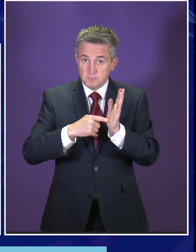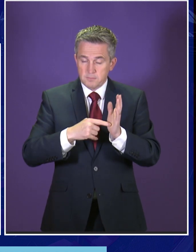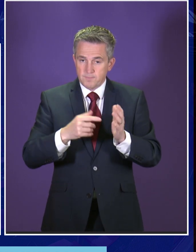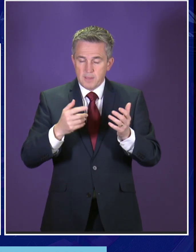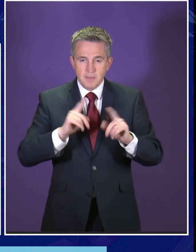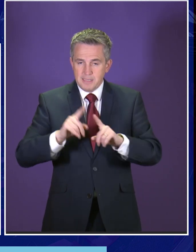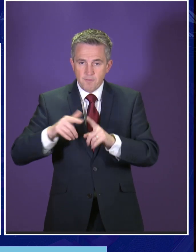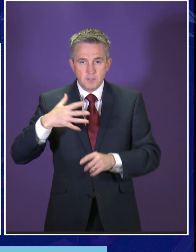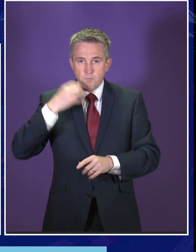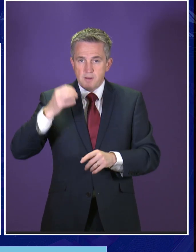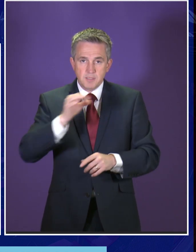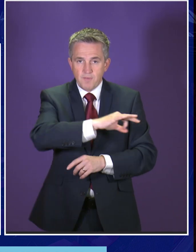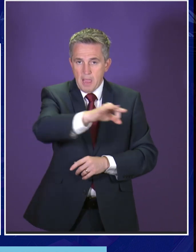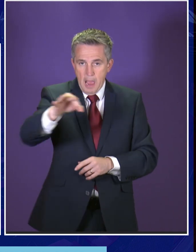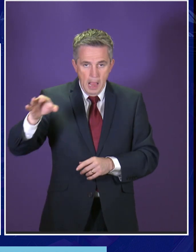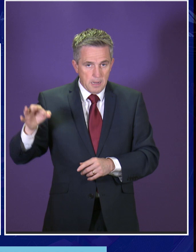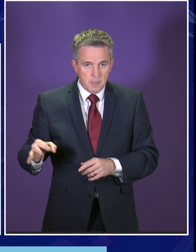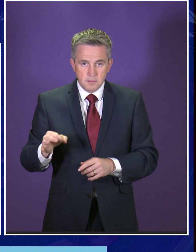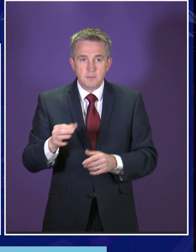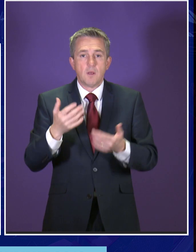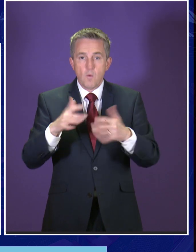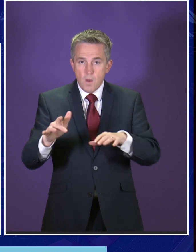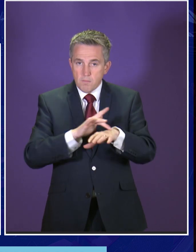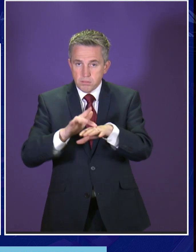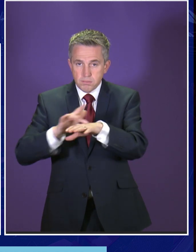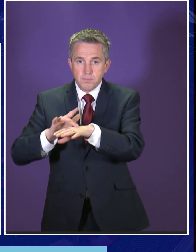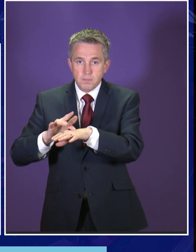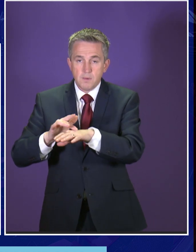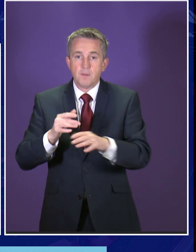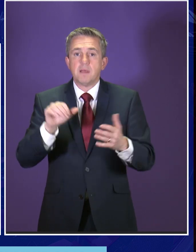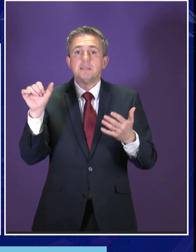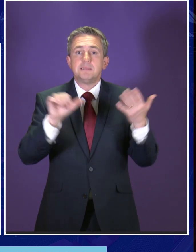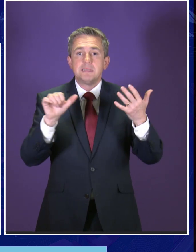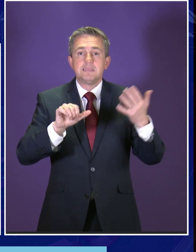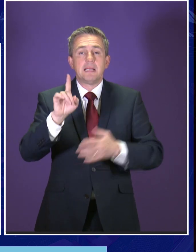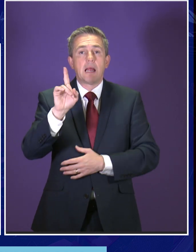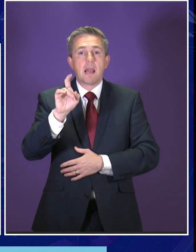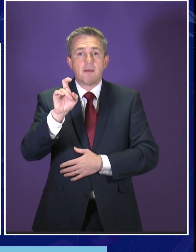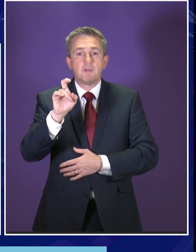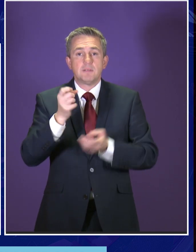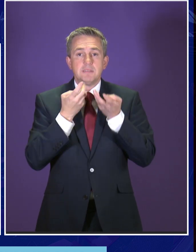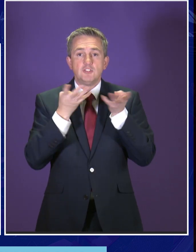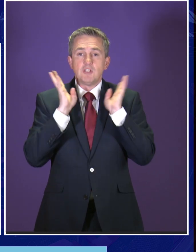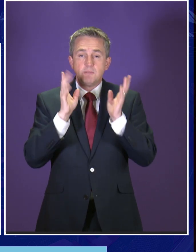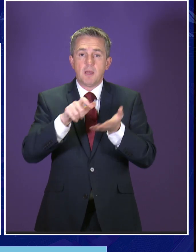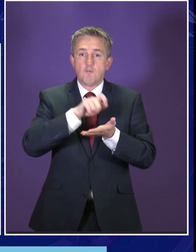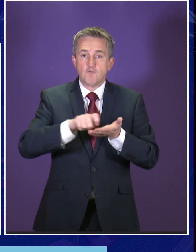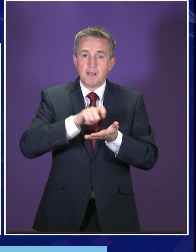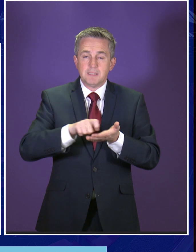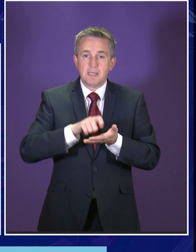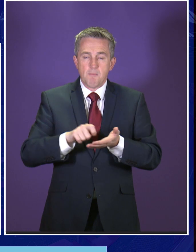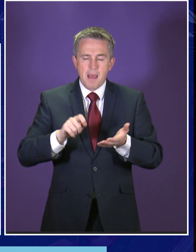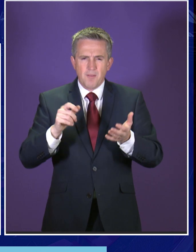the spirits of the island were played by Aboriginal and Torres Strait Islander people. The premise being that in 1611, Shakespeare was writing about the